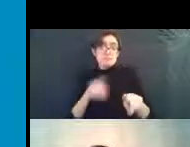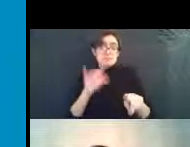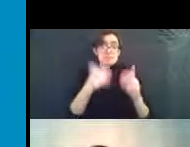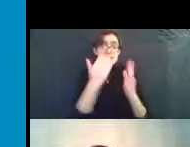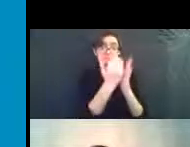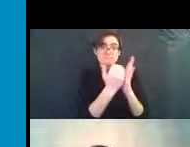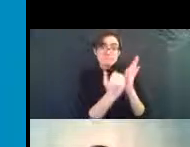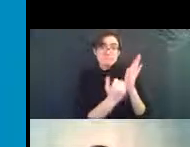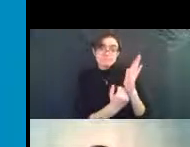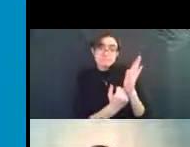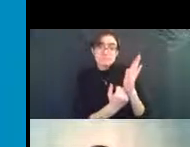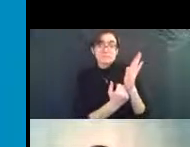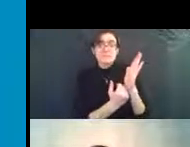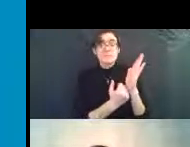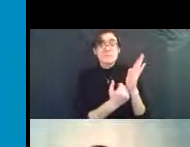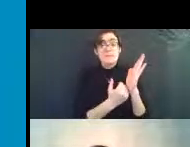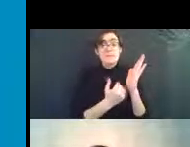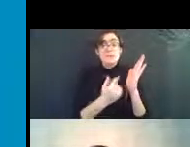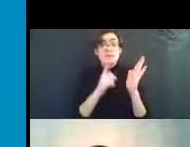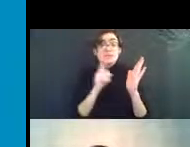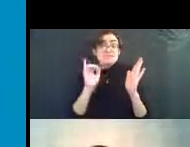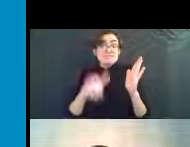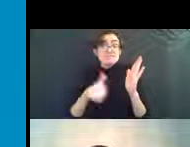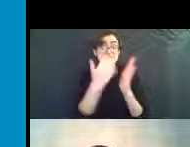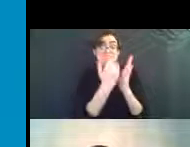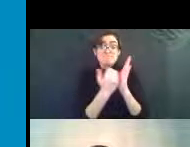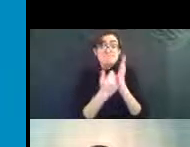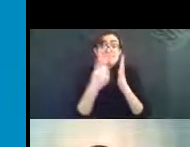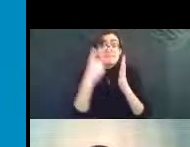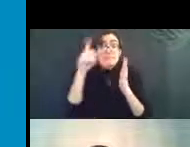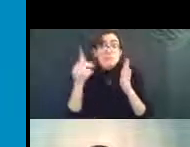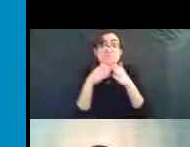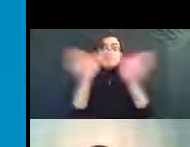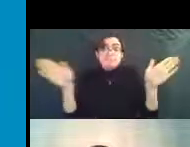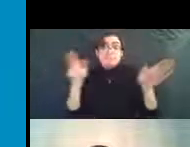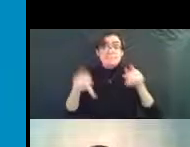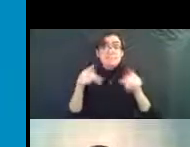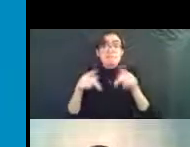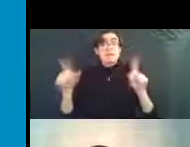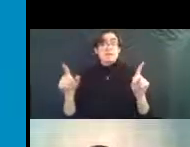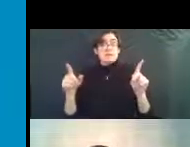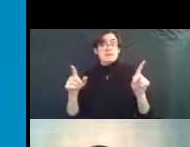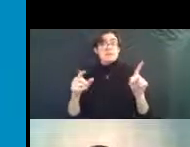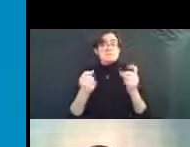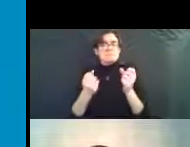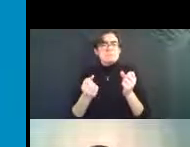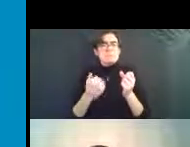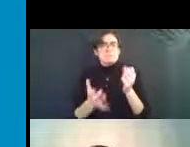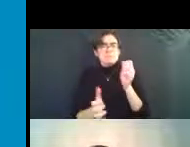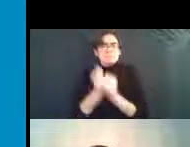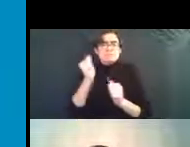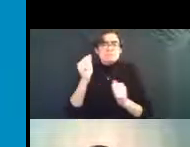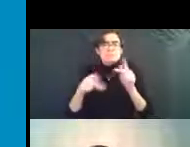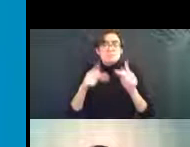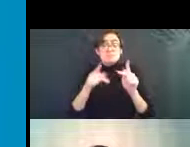it was for the general public, but many of our respondents were hard of hearing. And